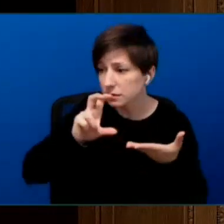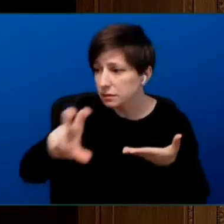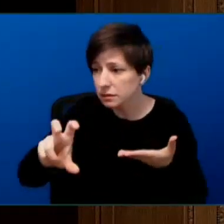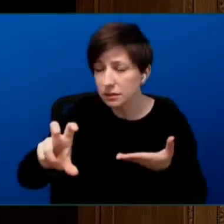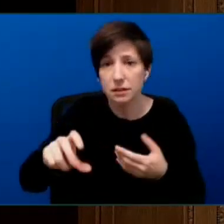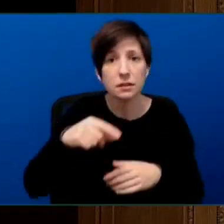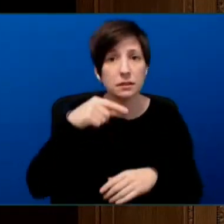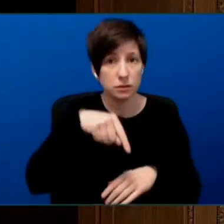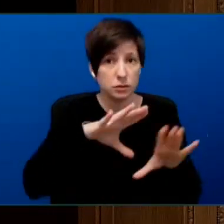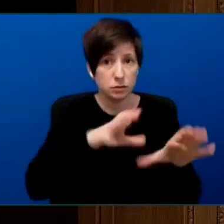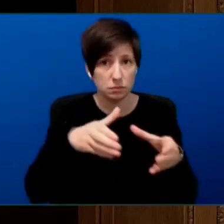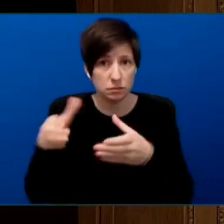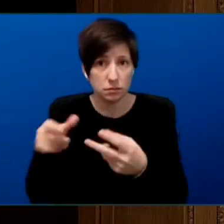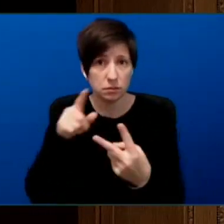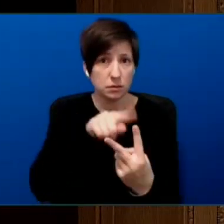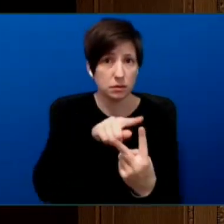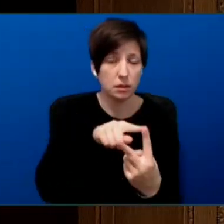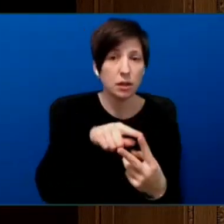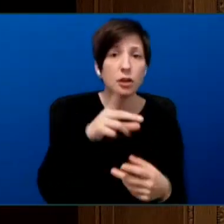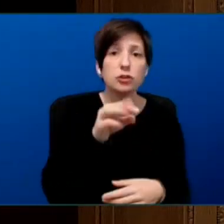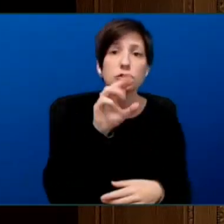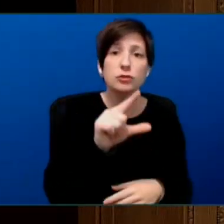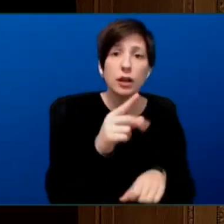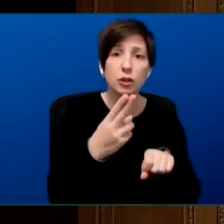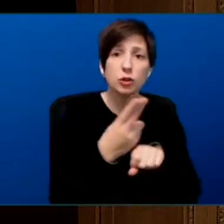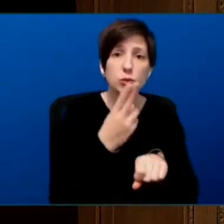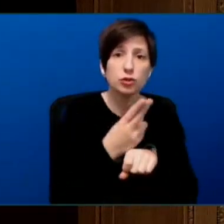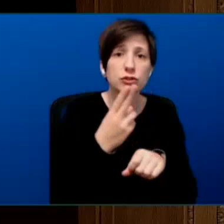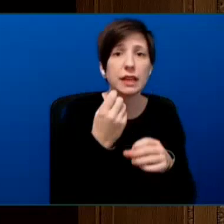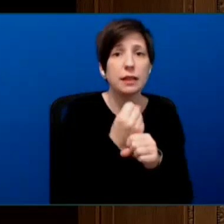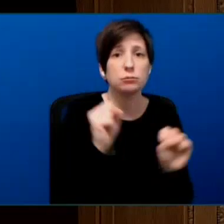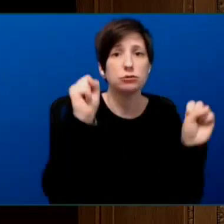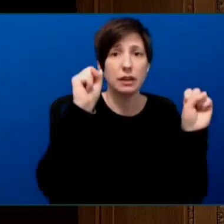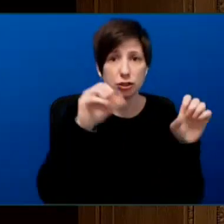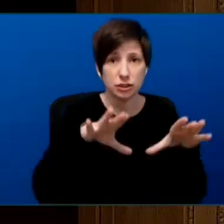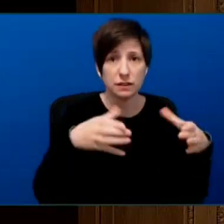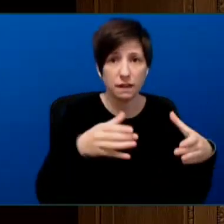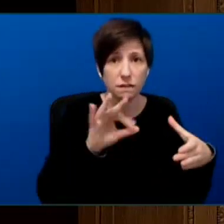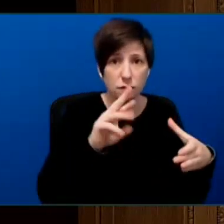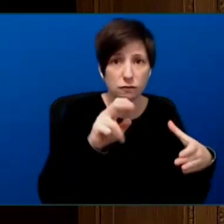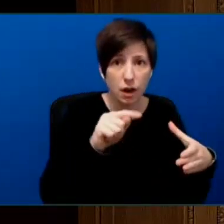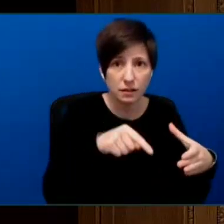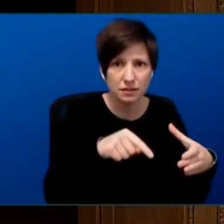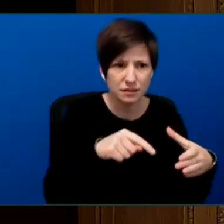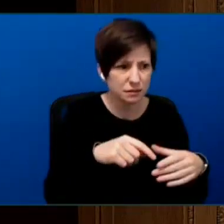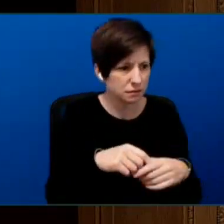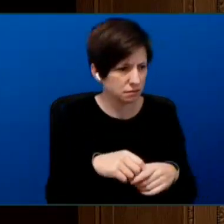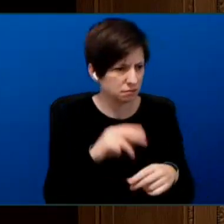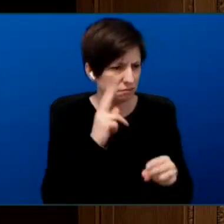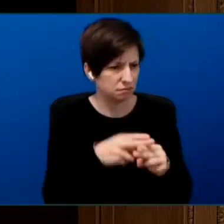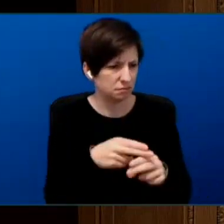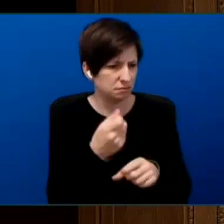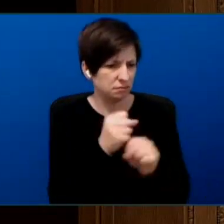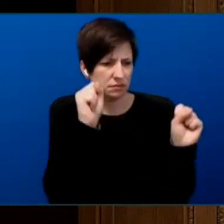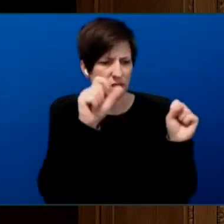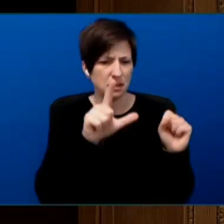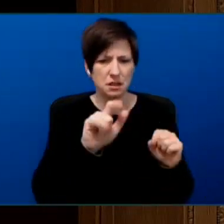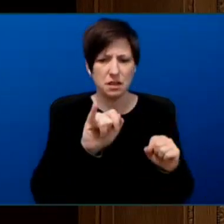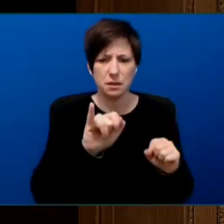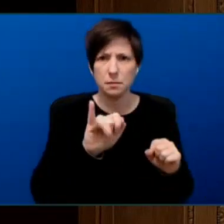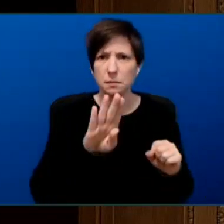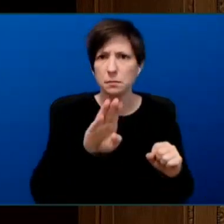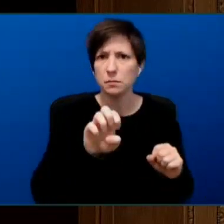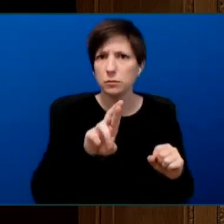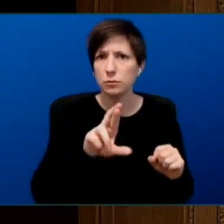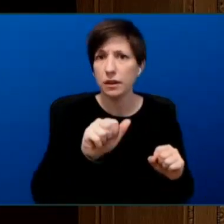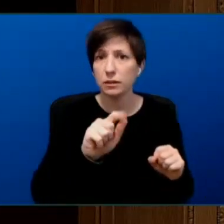Front, the Vancouver Area Network of Drug Users. The Liberation Front, apparently,